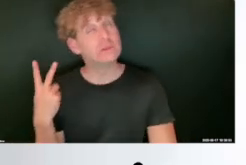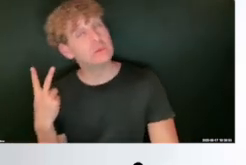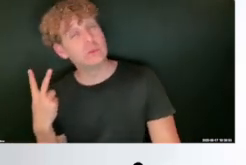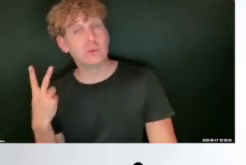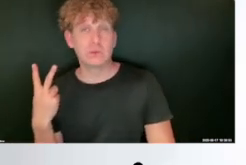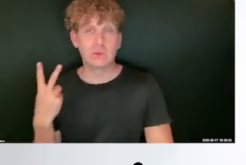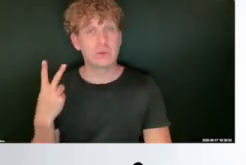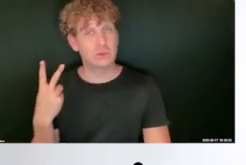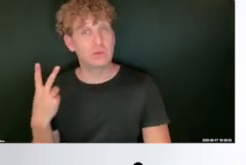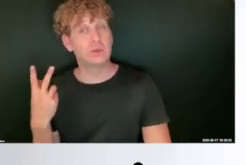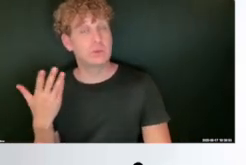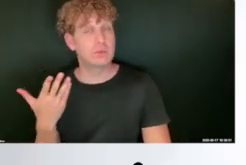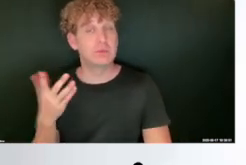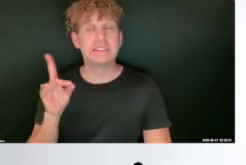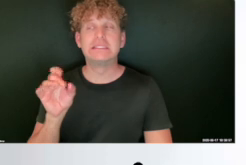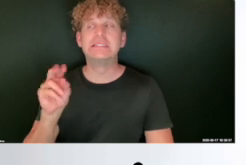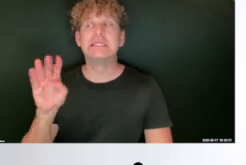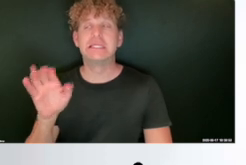any questions to